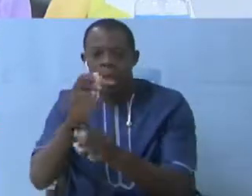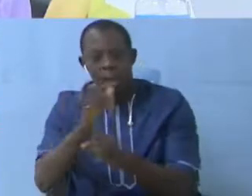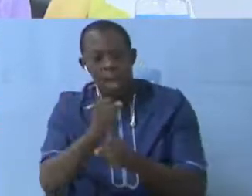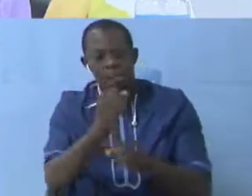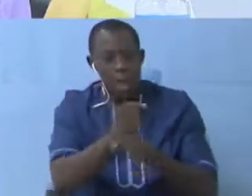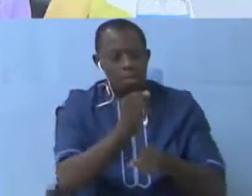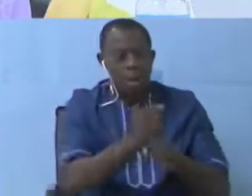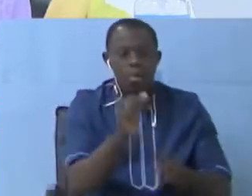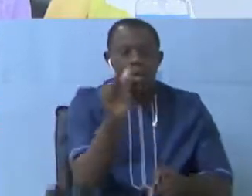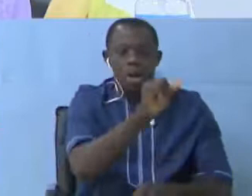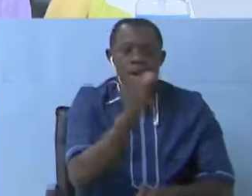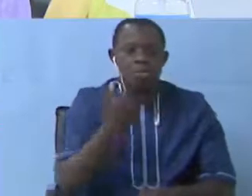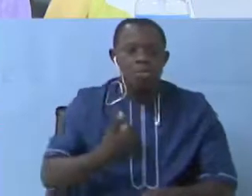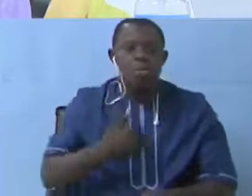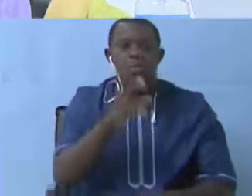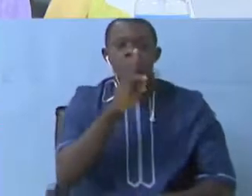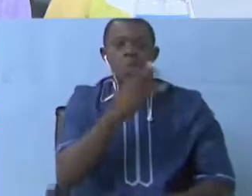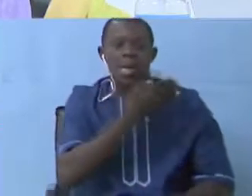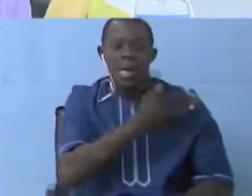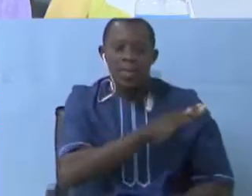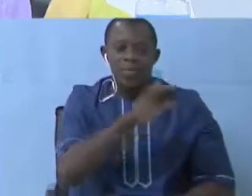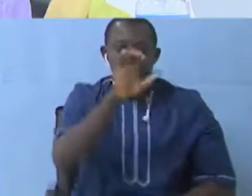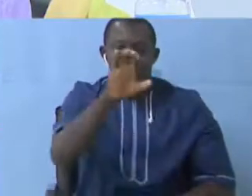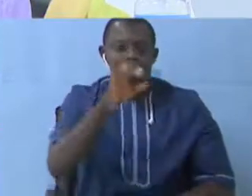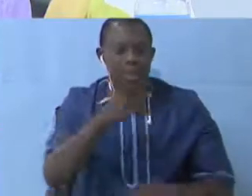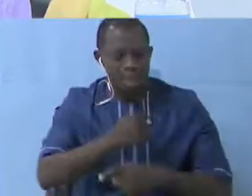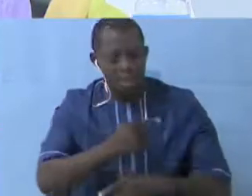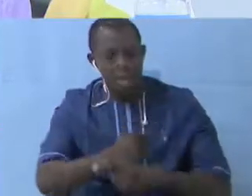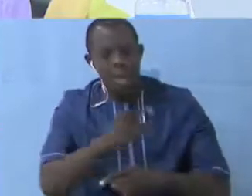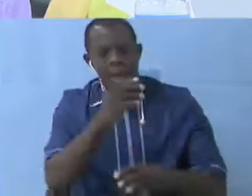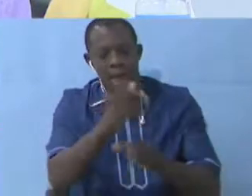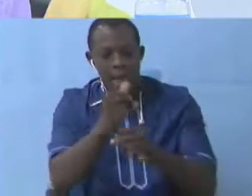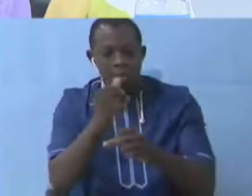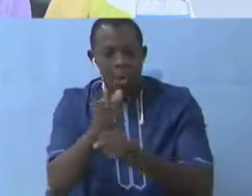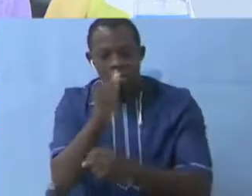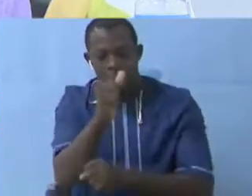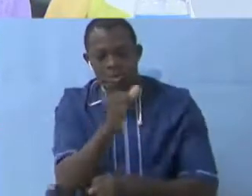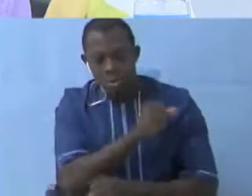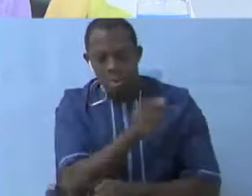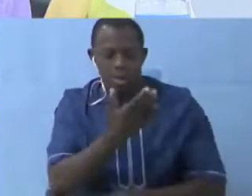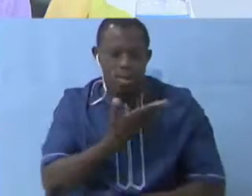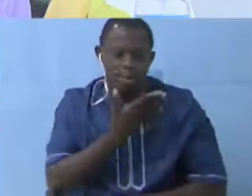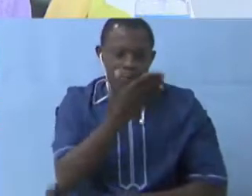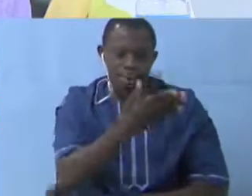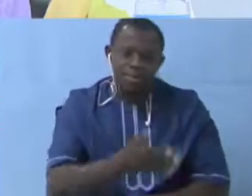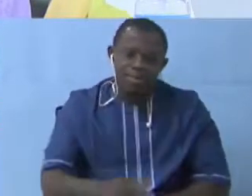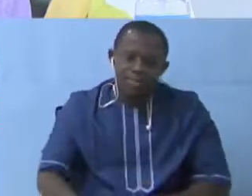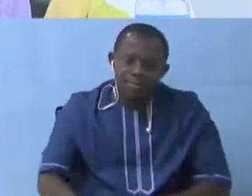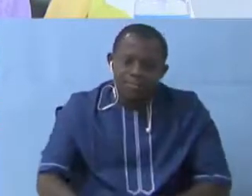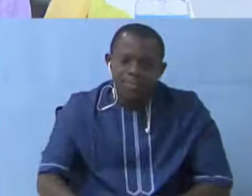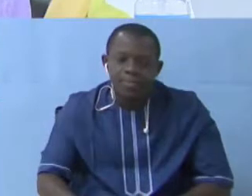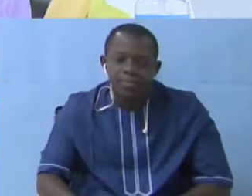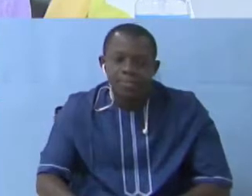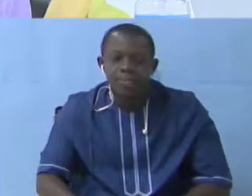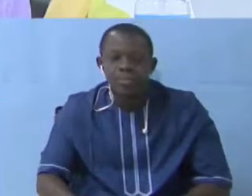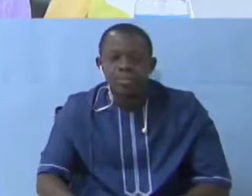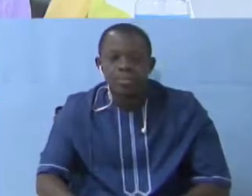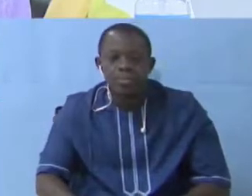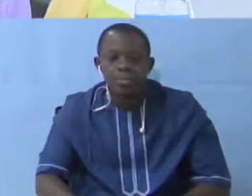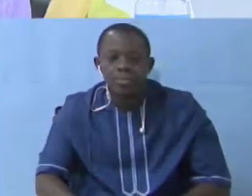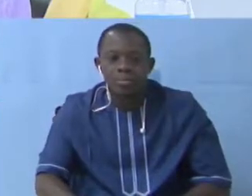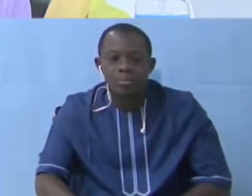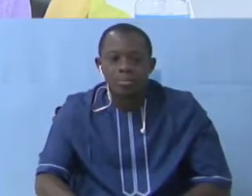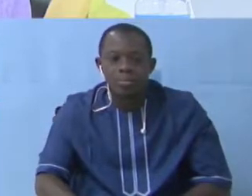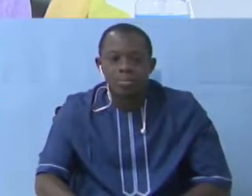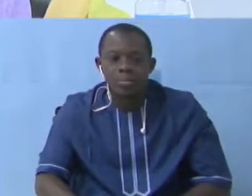left the country. ñeneen Gambien yi nga xam ne ñoom ñu nga nekkee ci réewi Sénégal ñoom ñu dajaloo seet nu ñoo dimbalee ñi Gambien yi nga xam ne ñoo dawee fii dal di